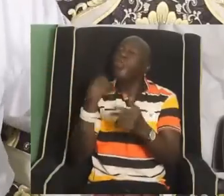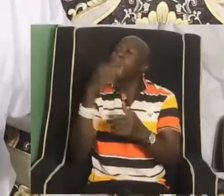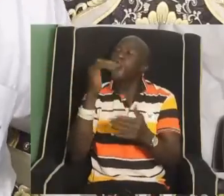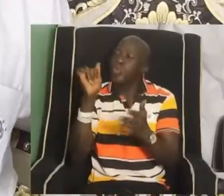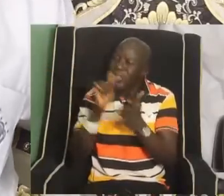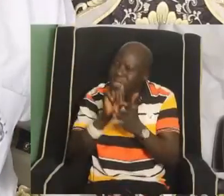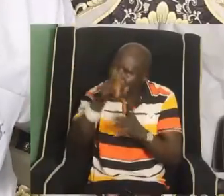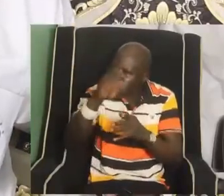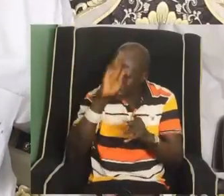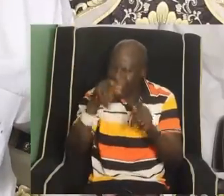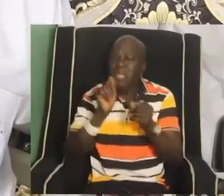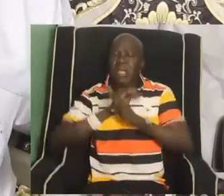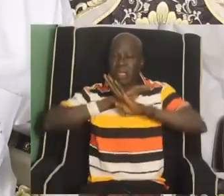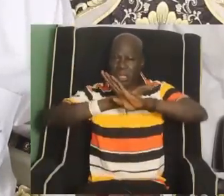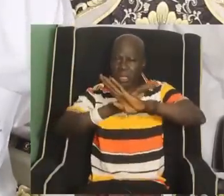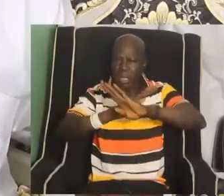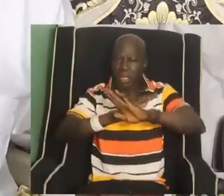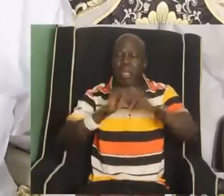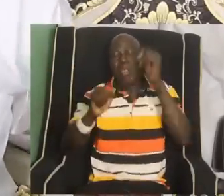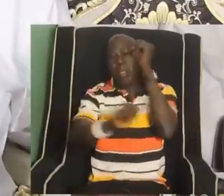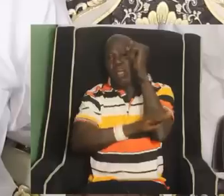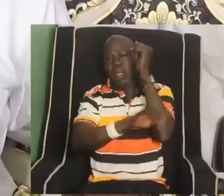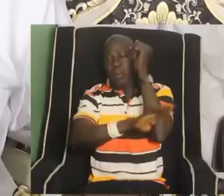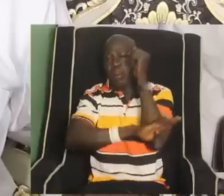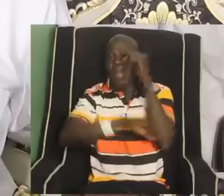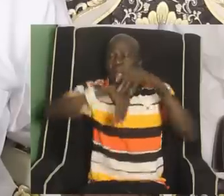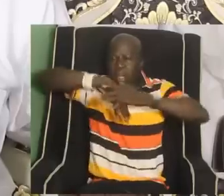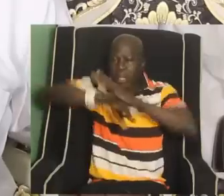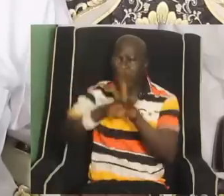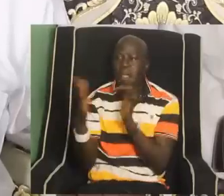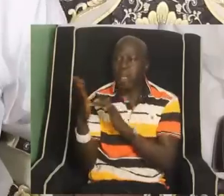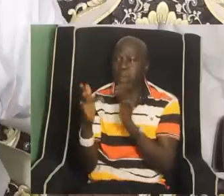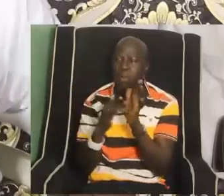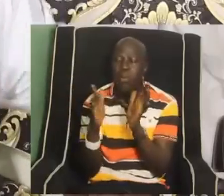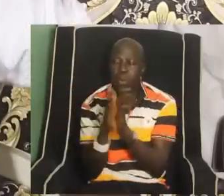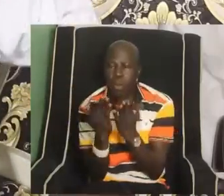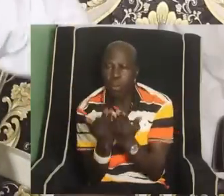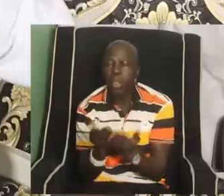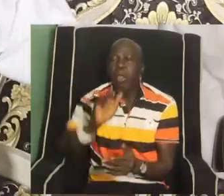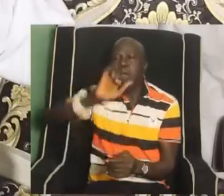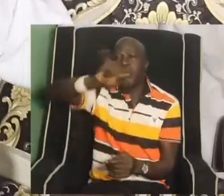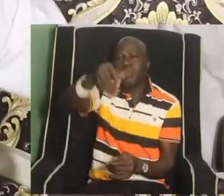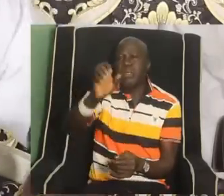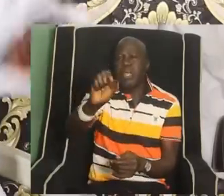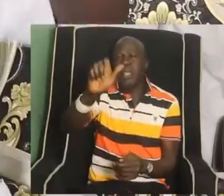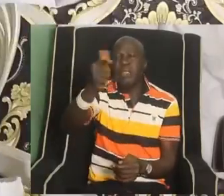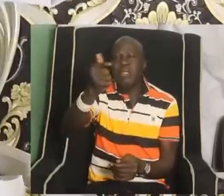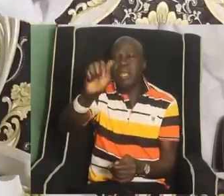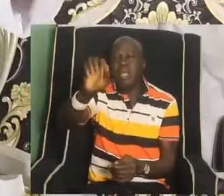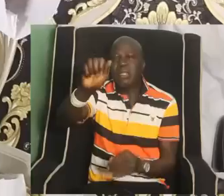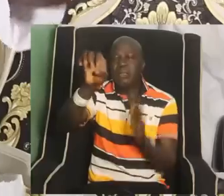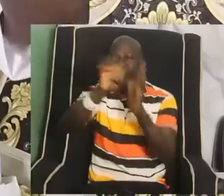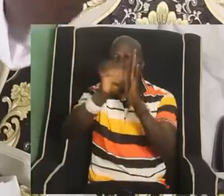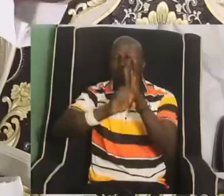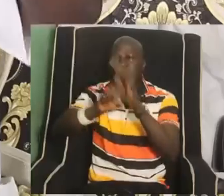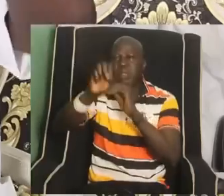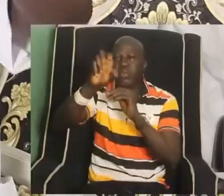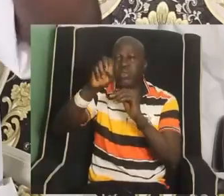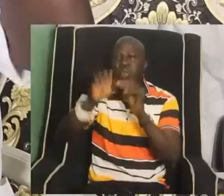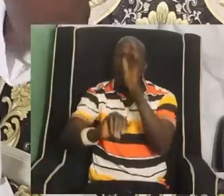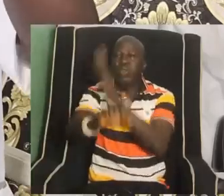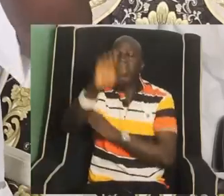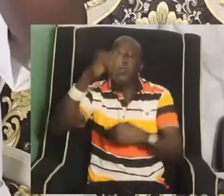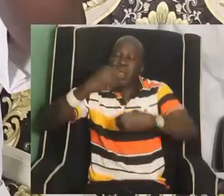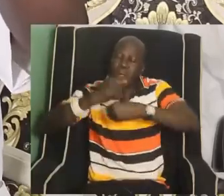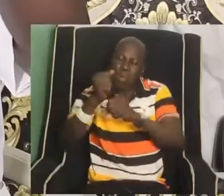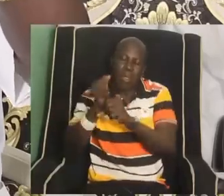to the Abraham. Who is that one that delayed Abraham? Genesis, ori kejilai second. Genesis chapter 12. Allah unlock Abraham. God went